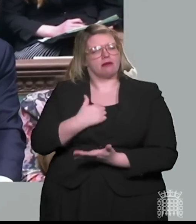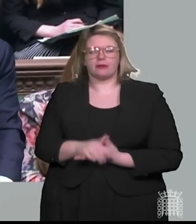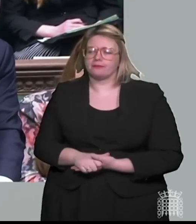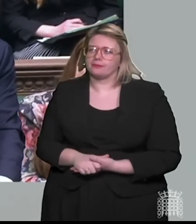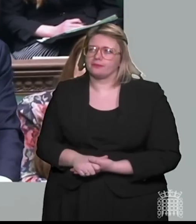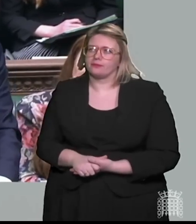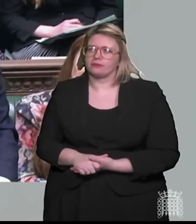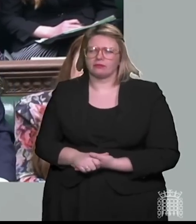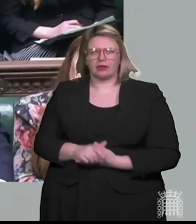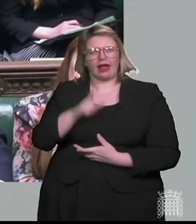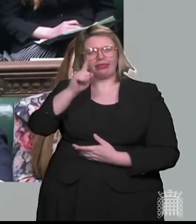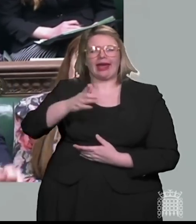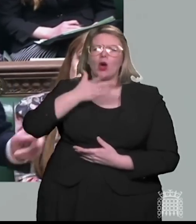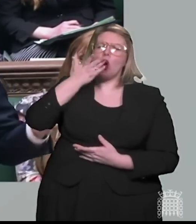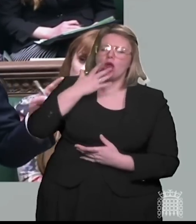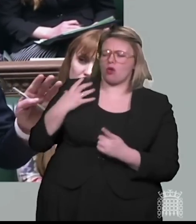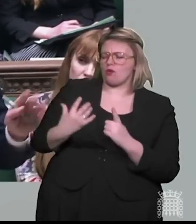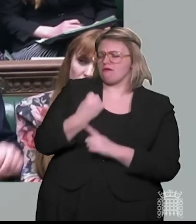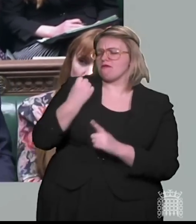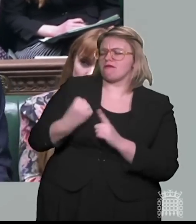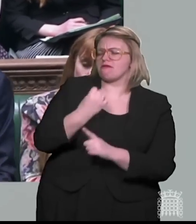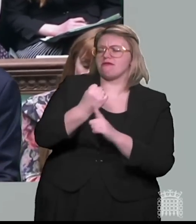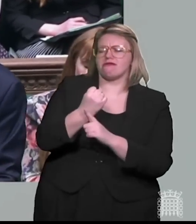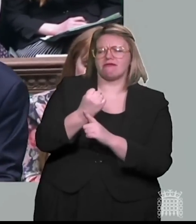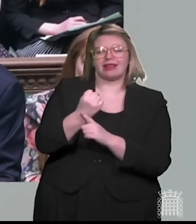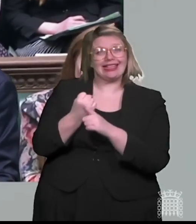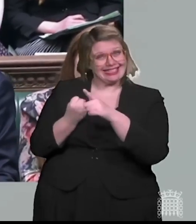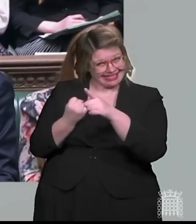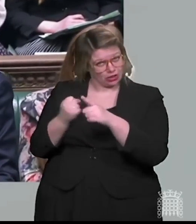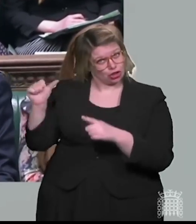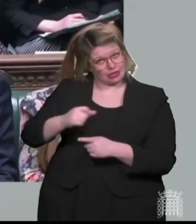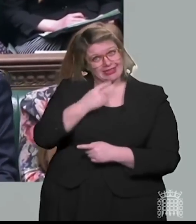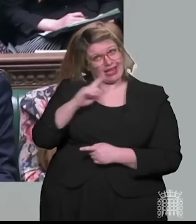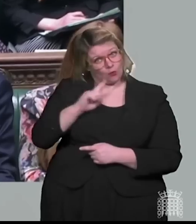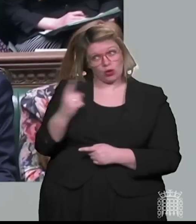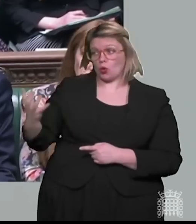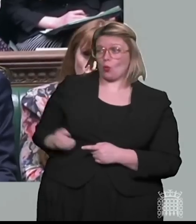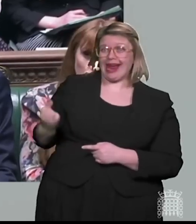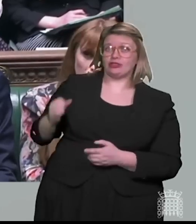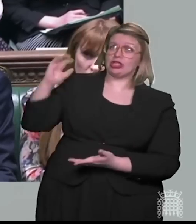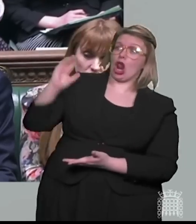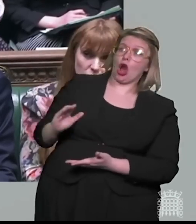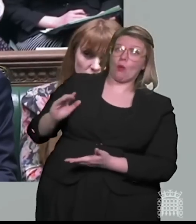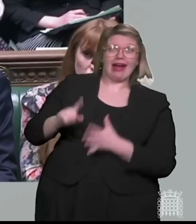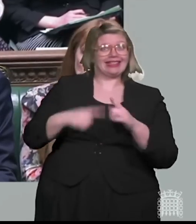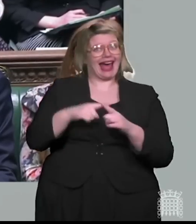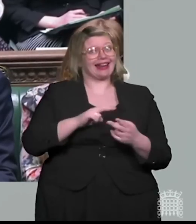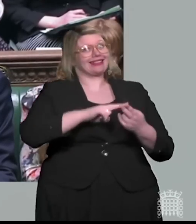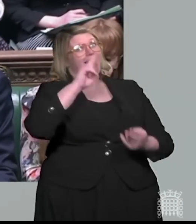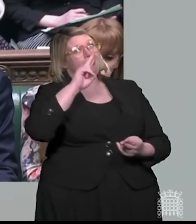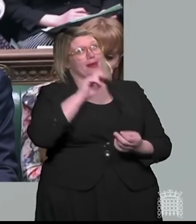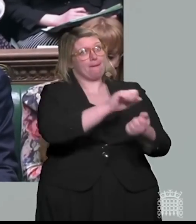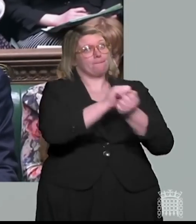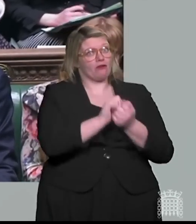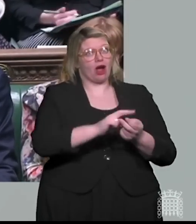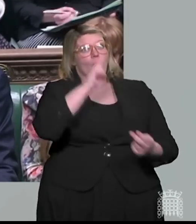But they want to shout about their record. Let them shout. Wages lower, taxes higher, borrowing higher,